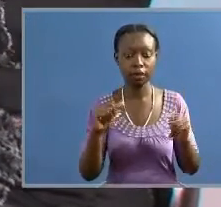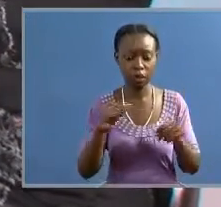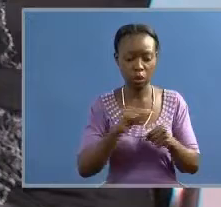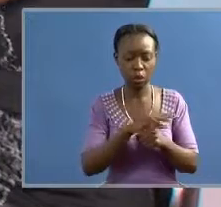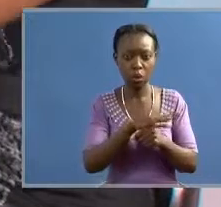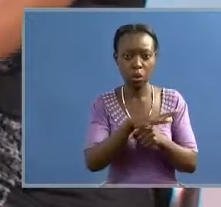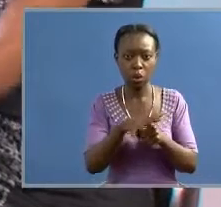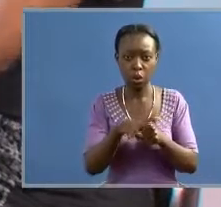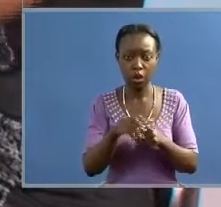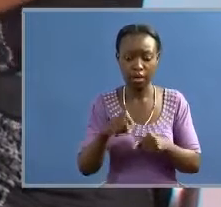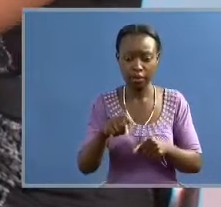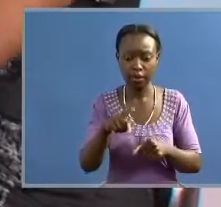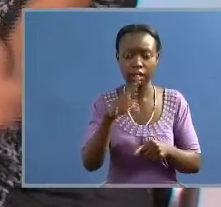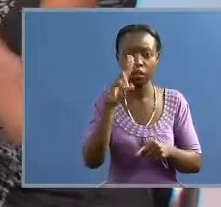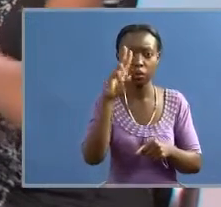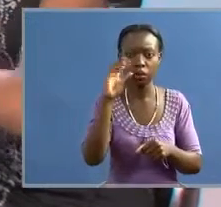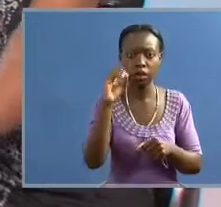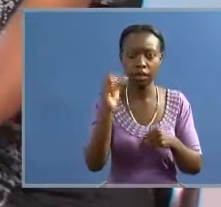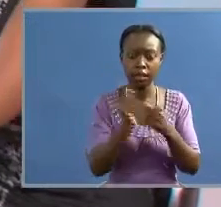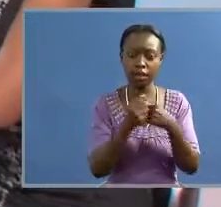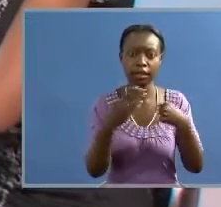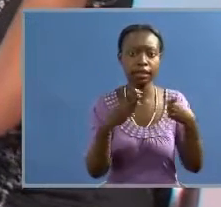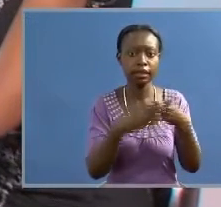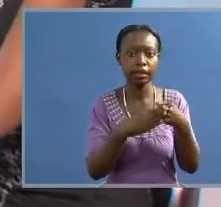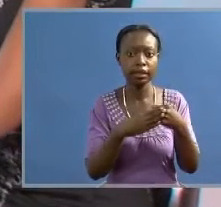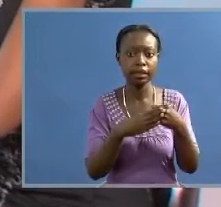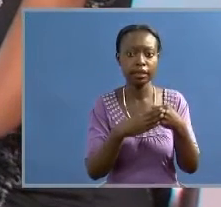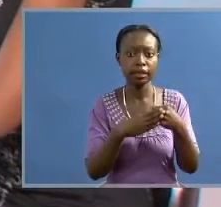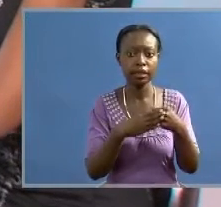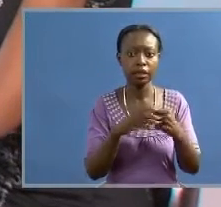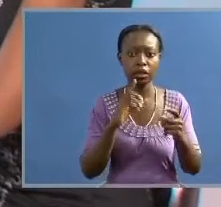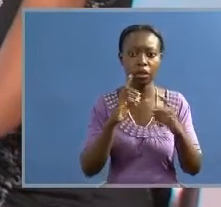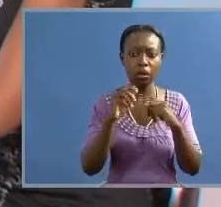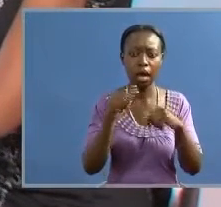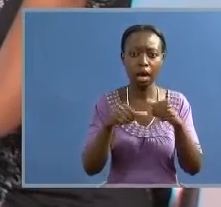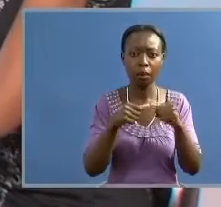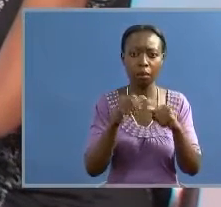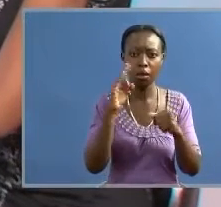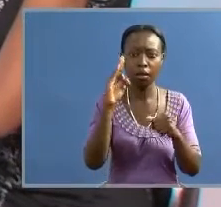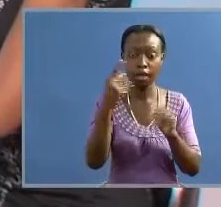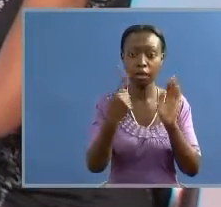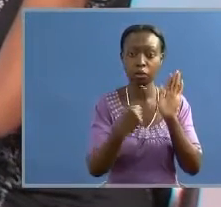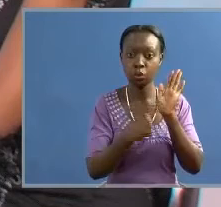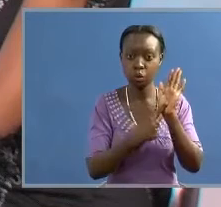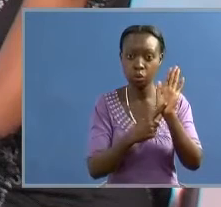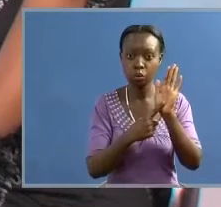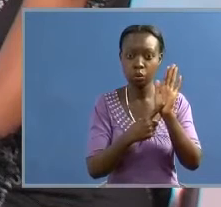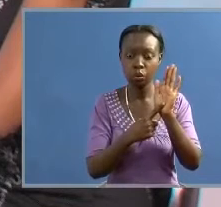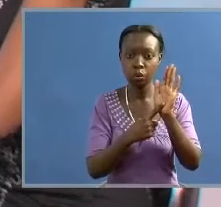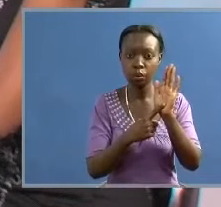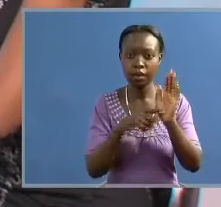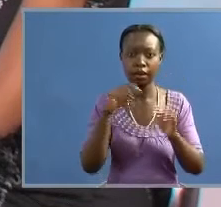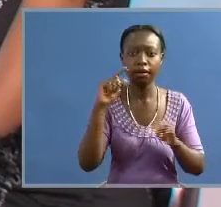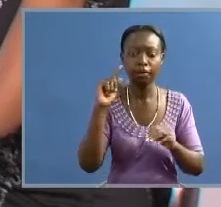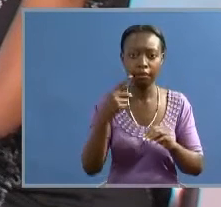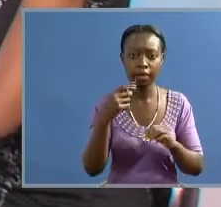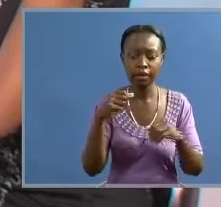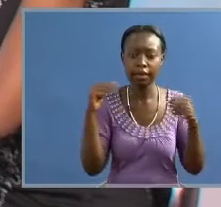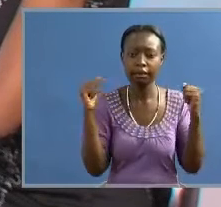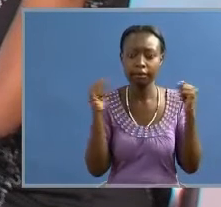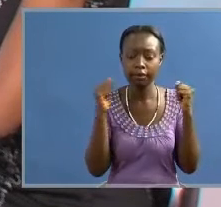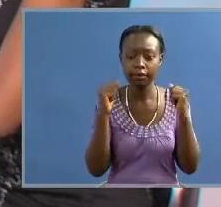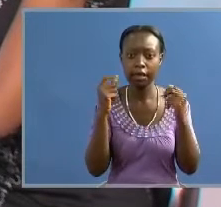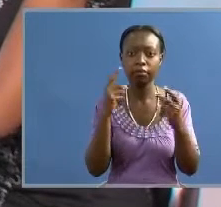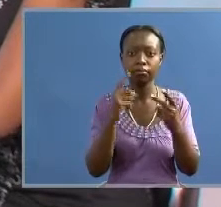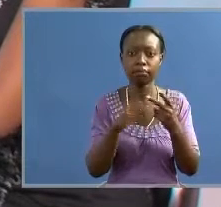19, basically we are talking of three main symptoms. We are talking of fever, we are talking